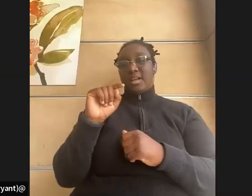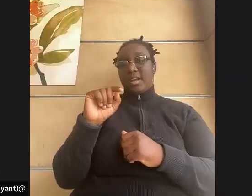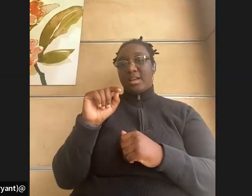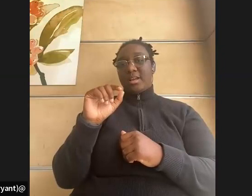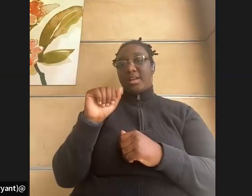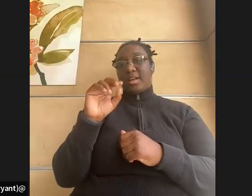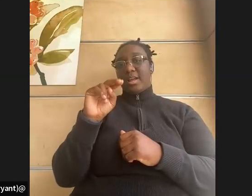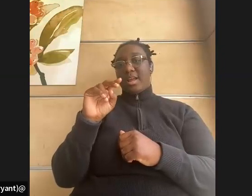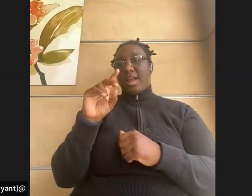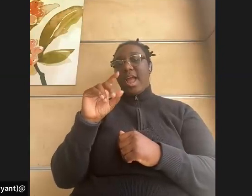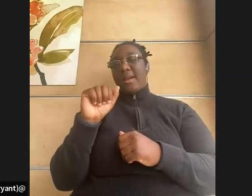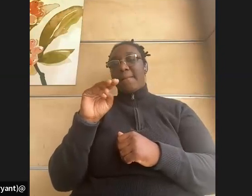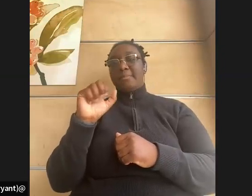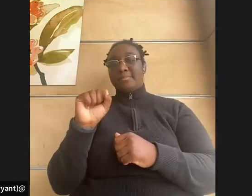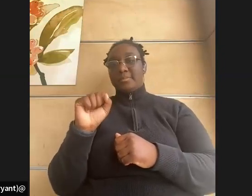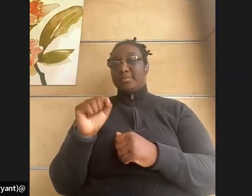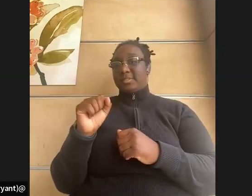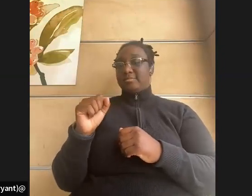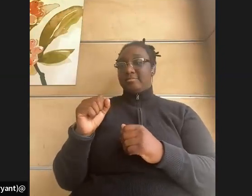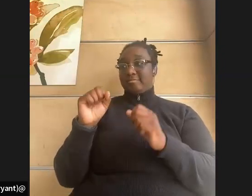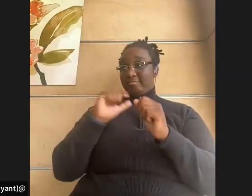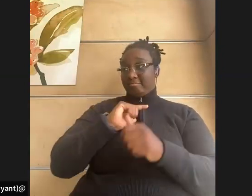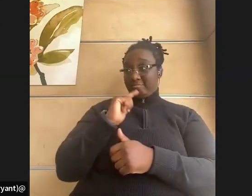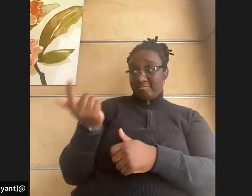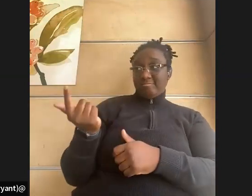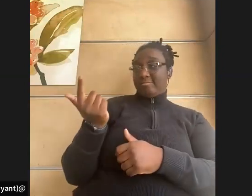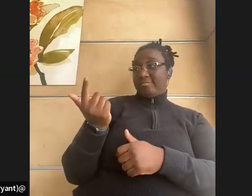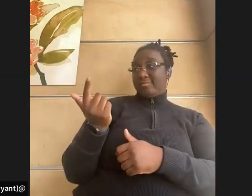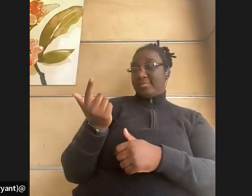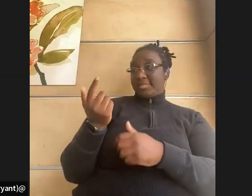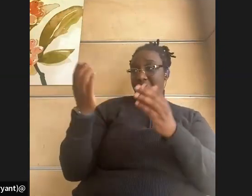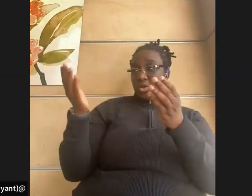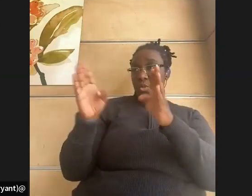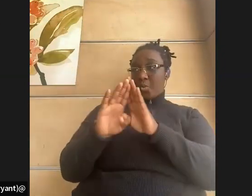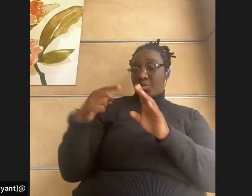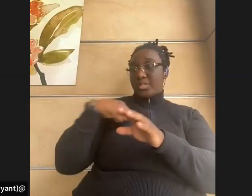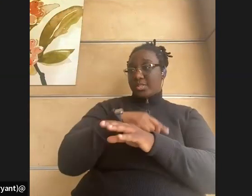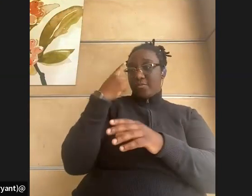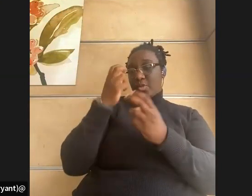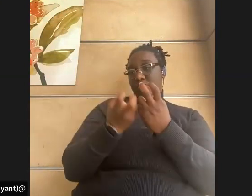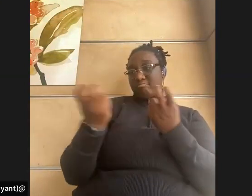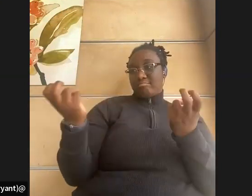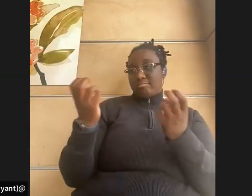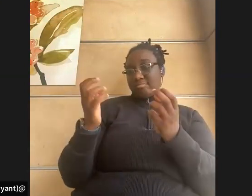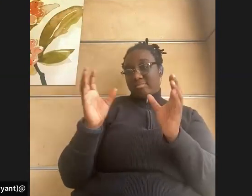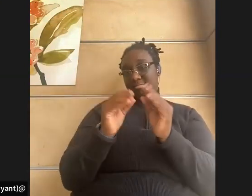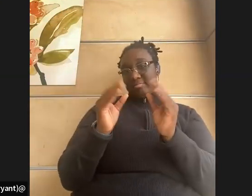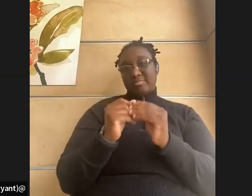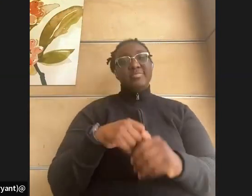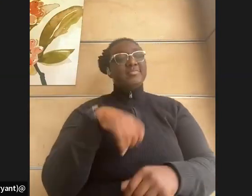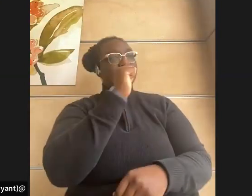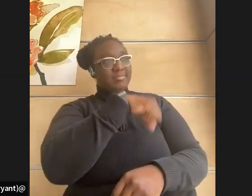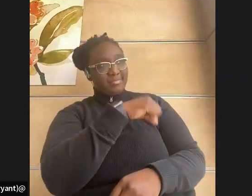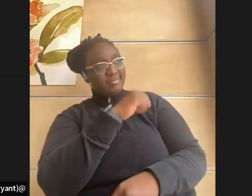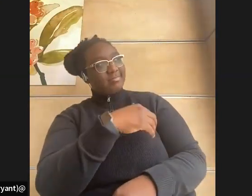off mute and on camera too to close us off for the panelist session. Yeah, and thank you very